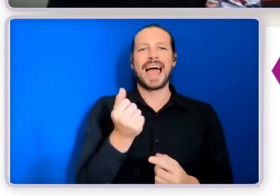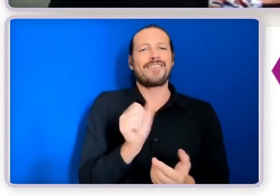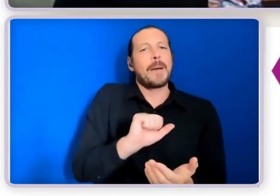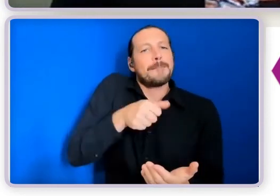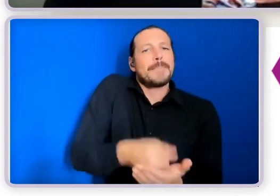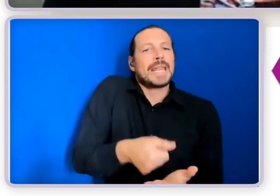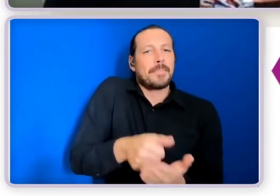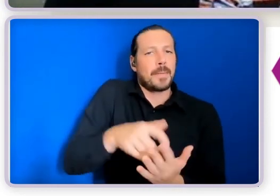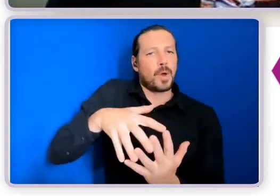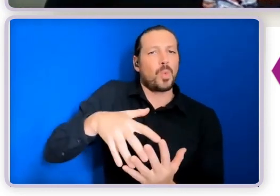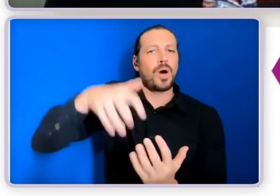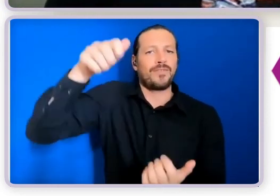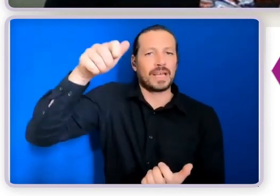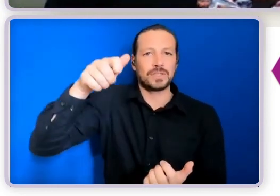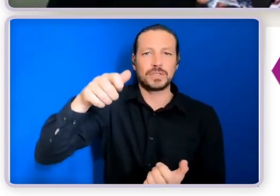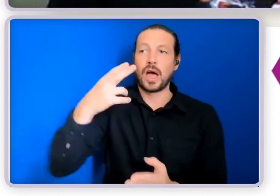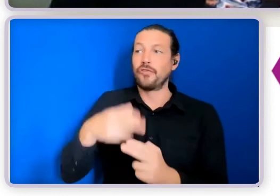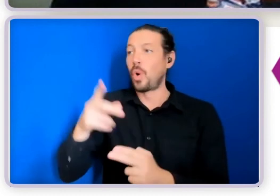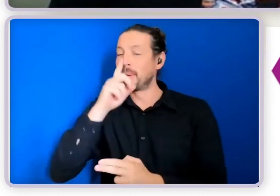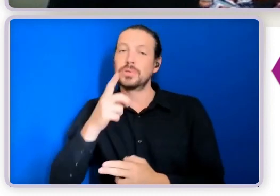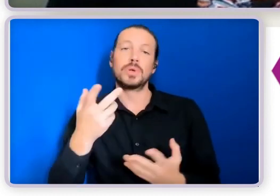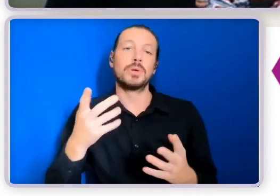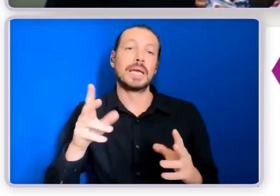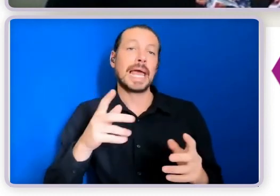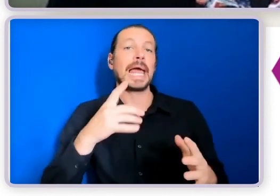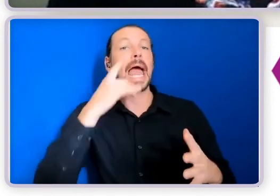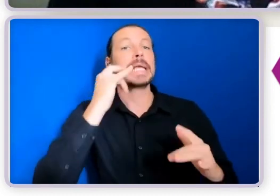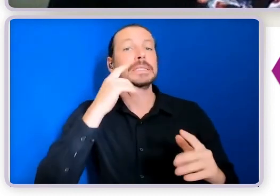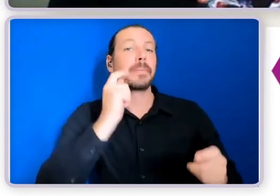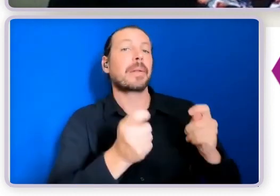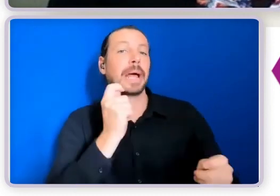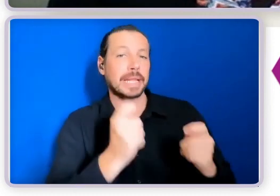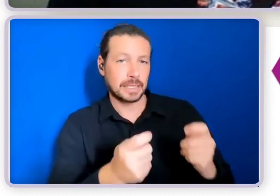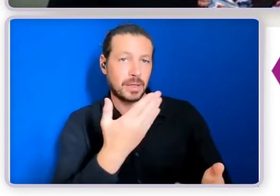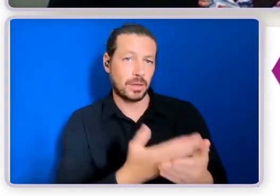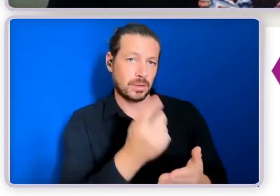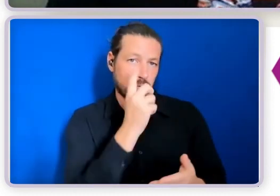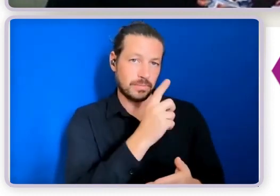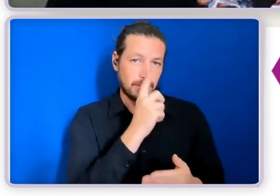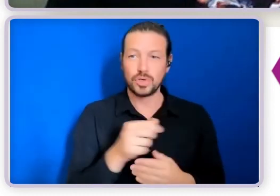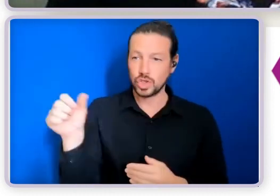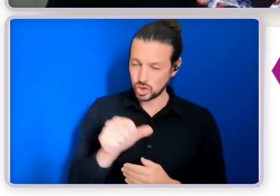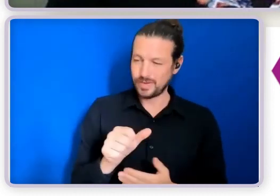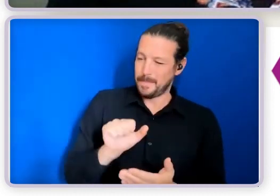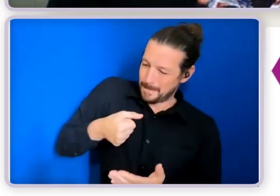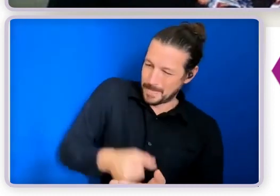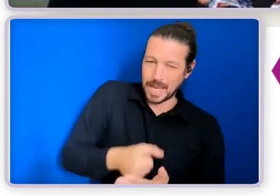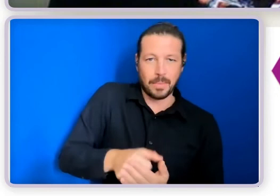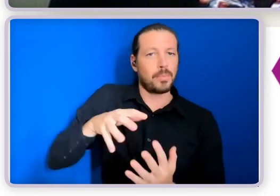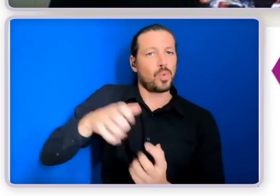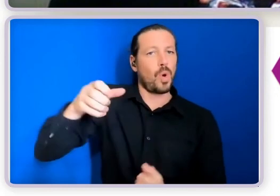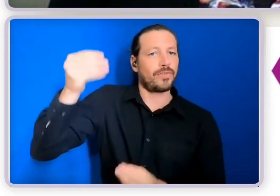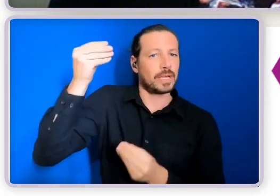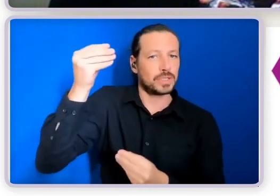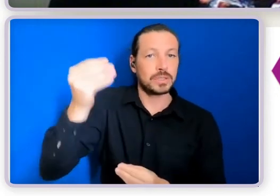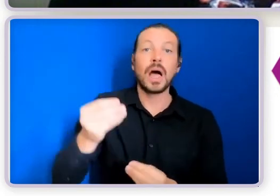that can experiment, and I call it experiment, on persons with disabilities that have behaviours of concern. That occurs in other